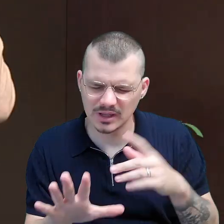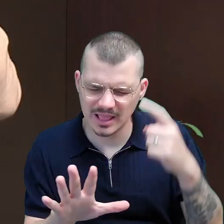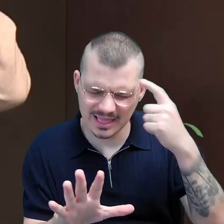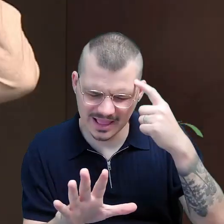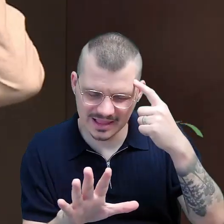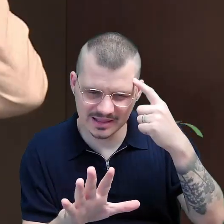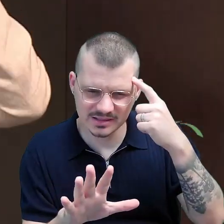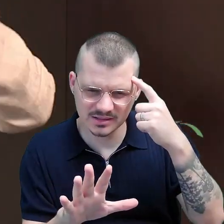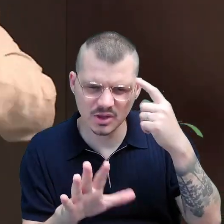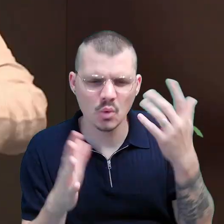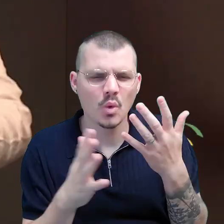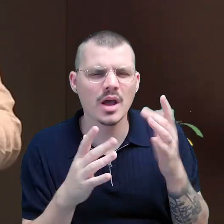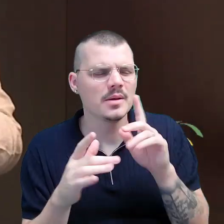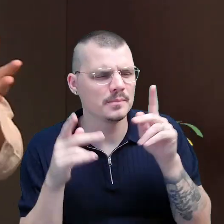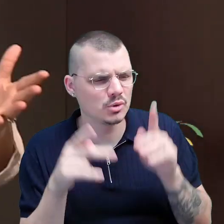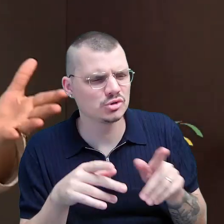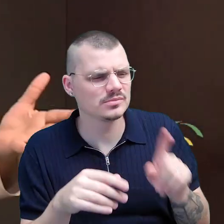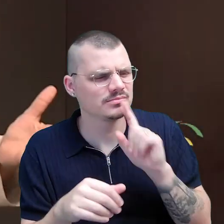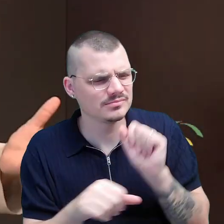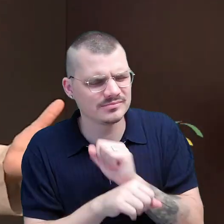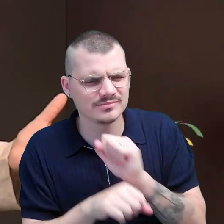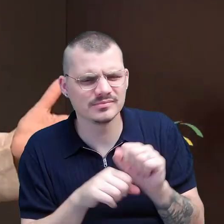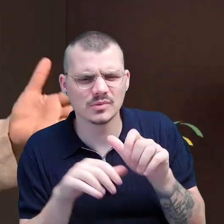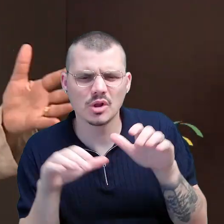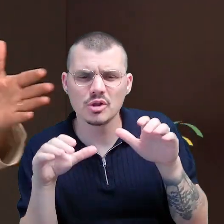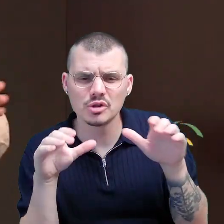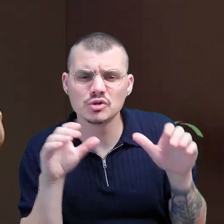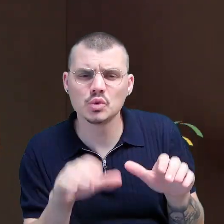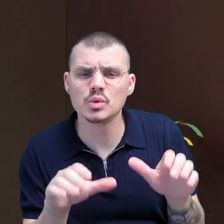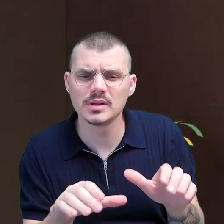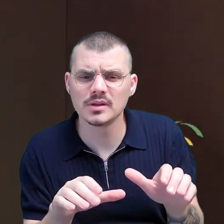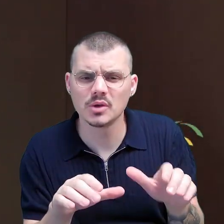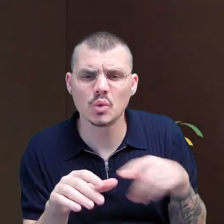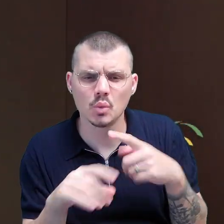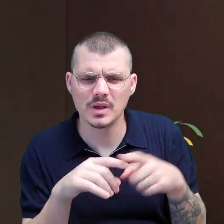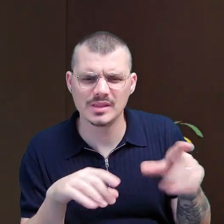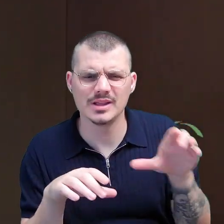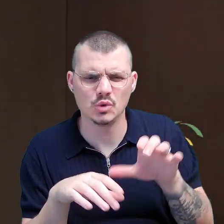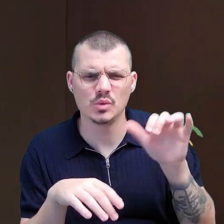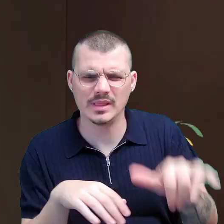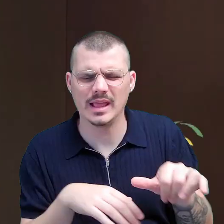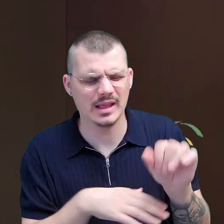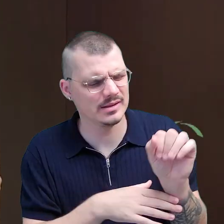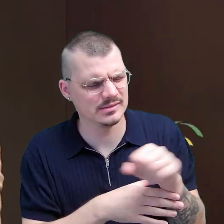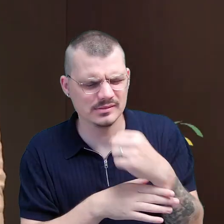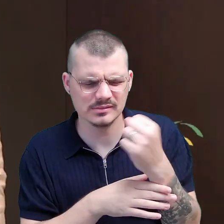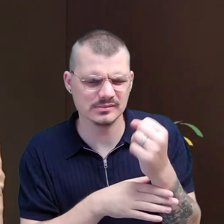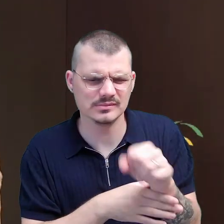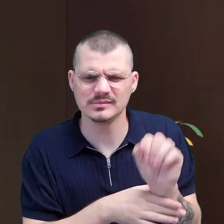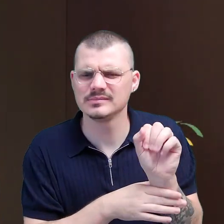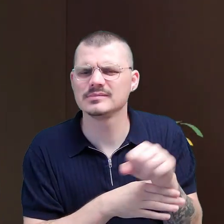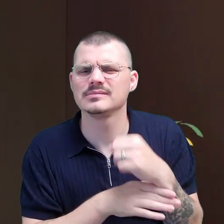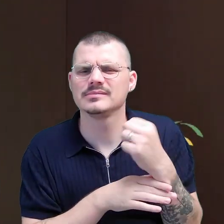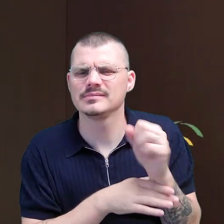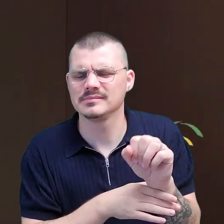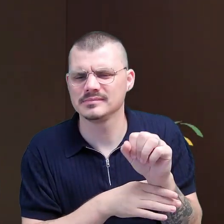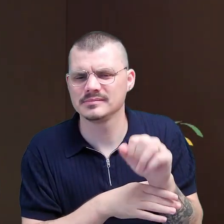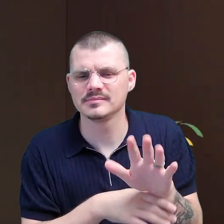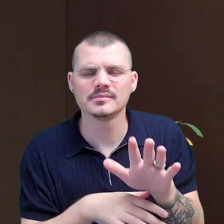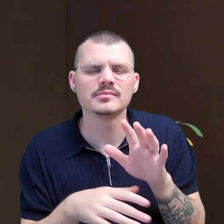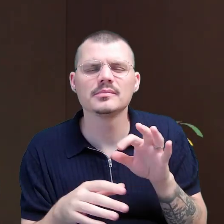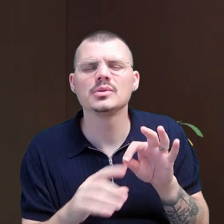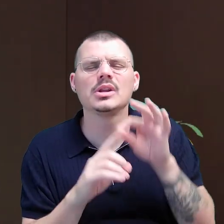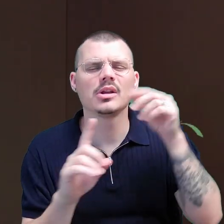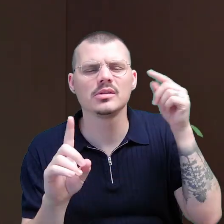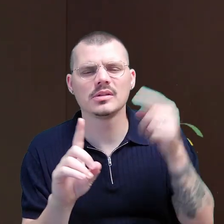minute, what is a person in fact doing when they do this? Particularly if they're,